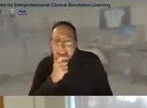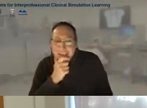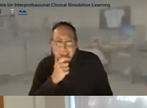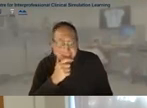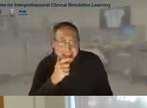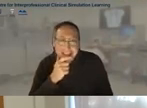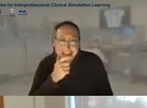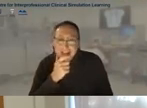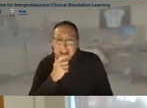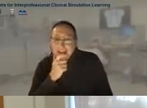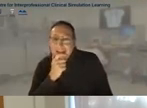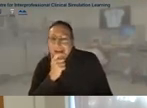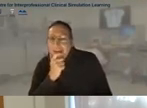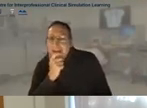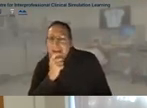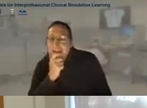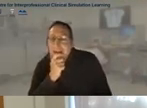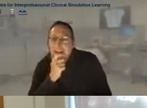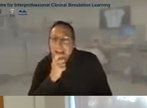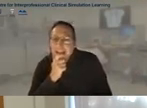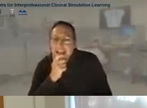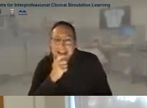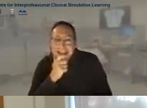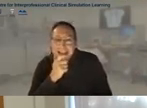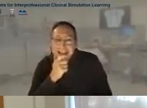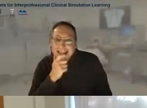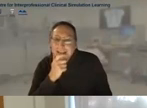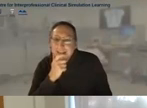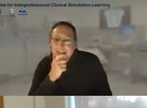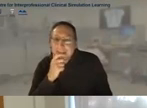entertain questions or comments or curiosities.